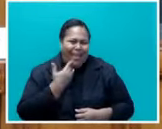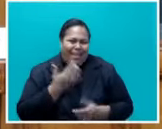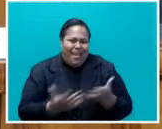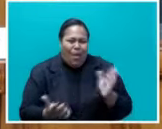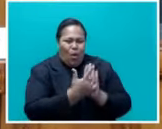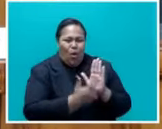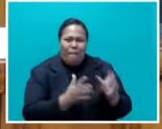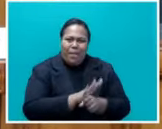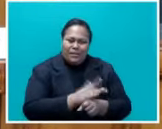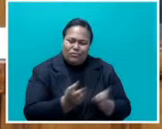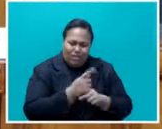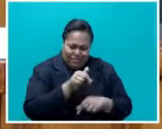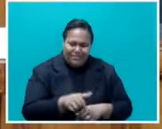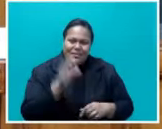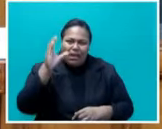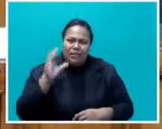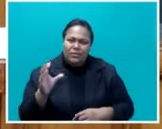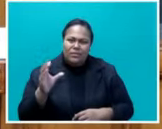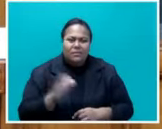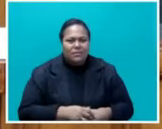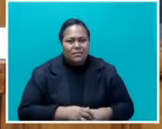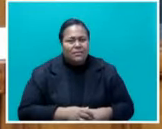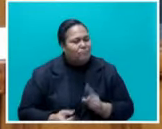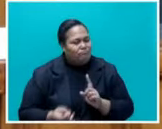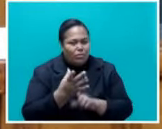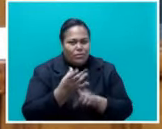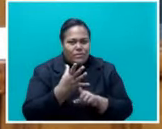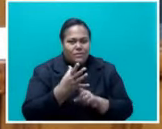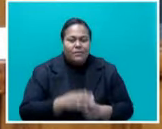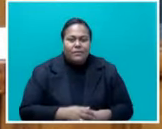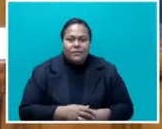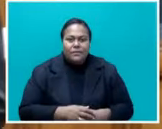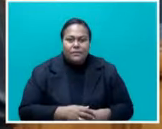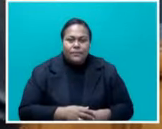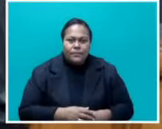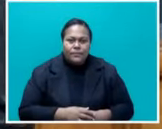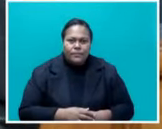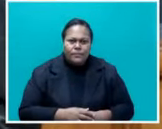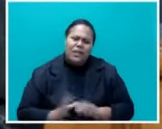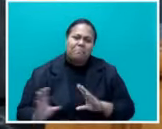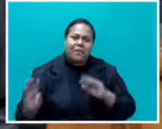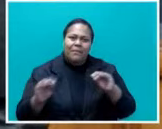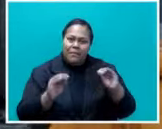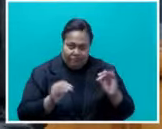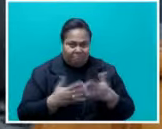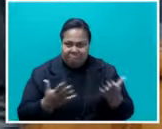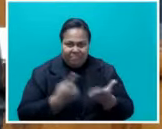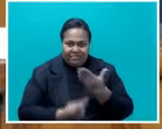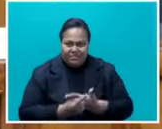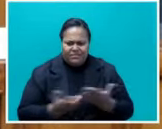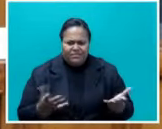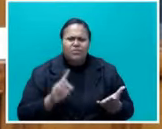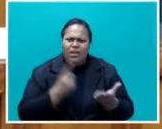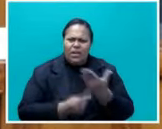Honorable Speaker, this is very, very important, and there is already chatter in the community on what will happen to married